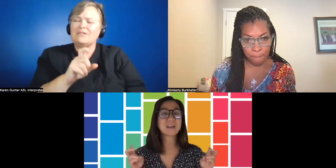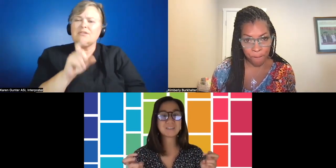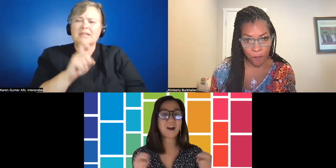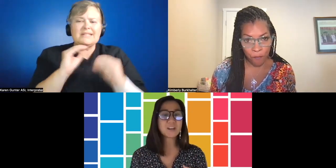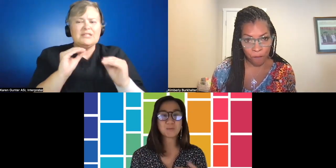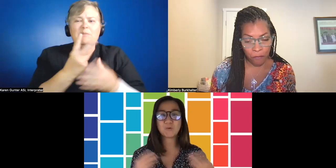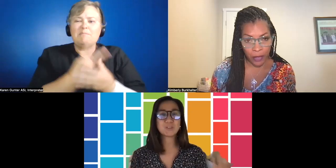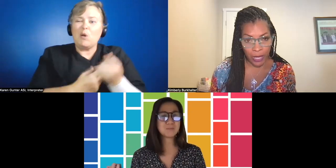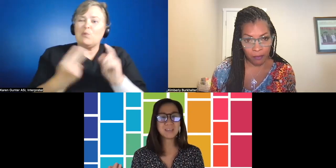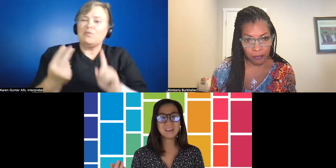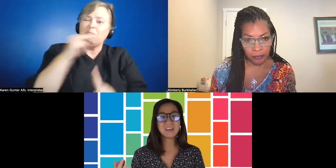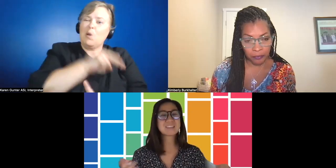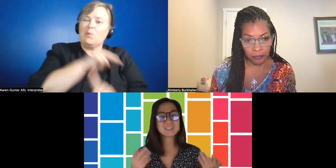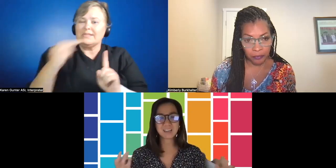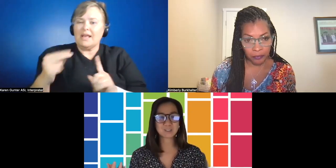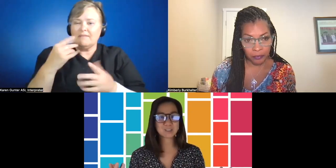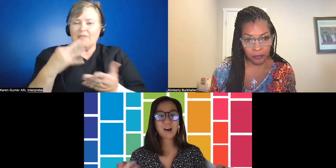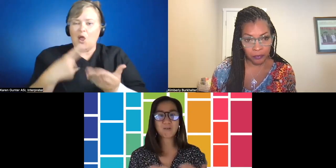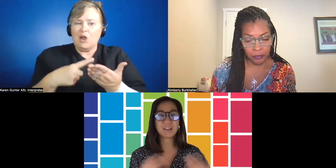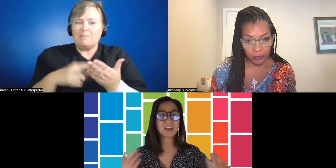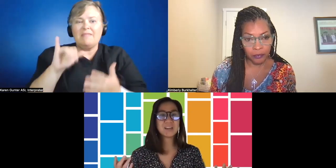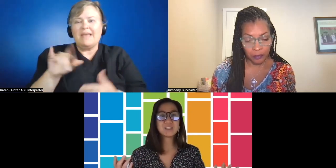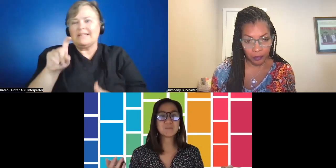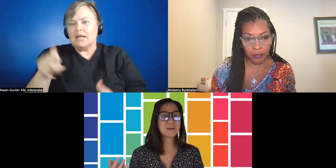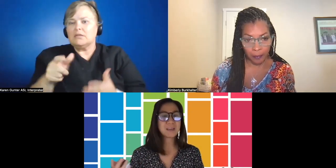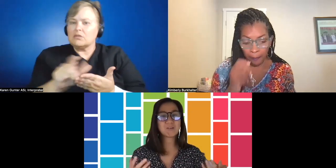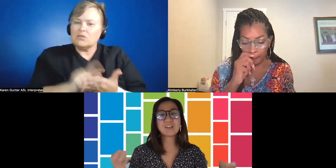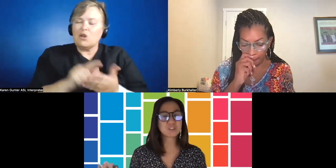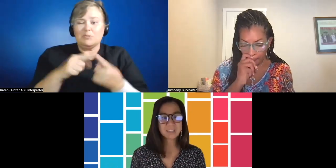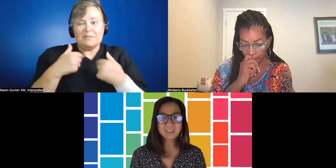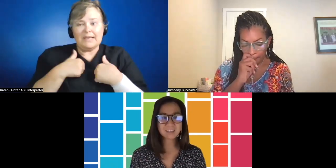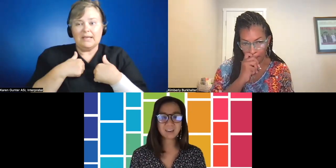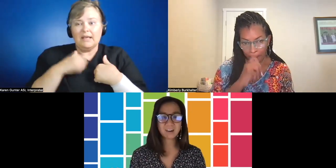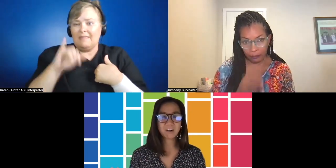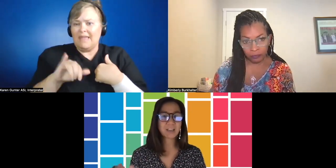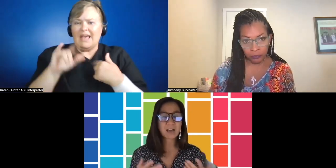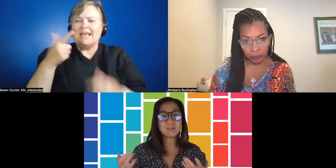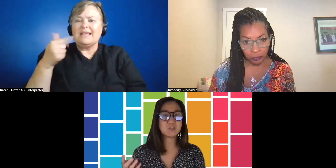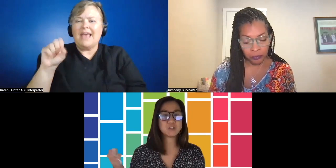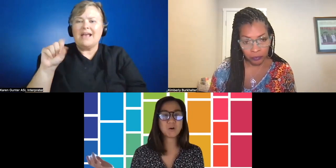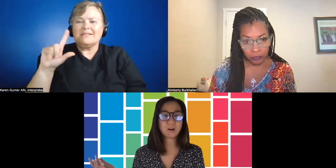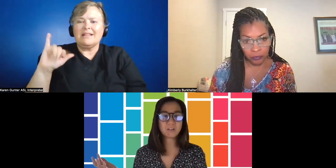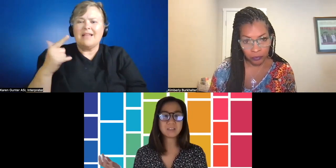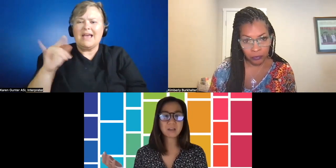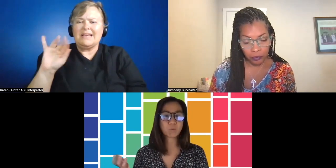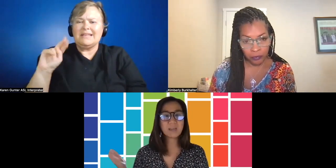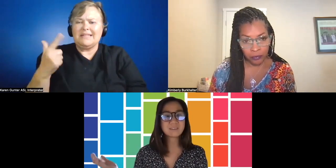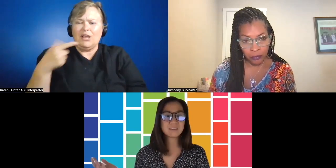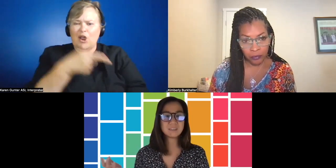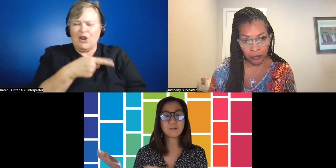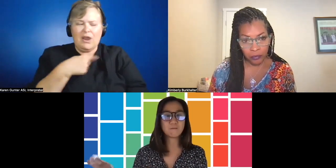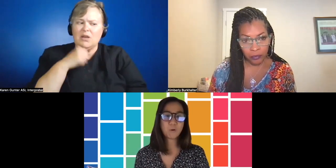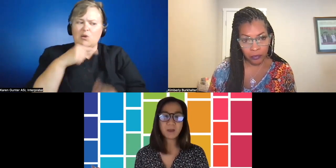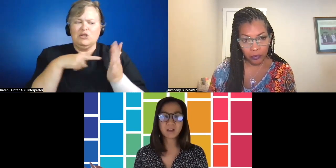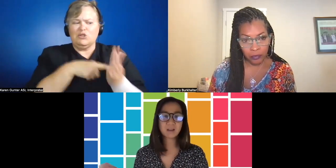both sides of that argument. Well, to me, because that's a Texas law, right? Like, to me, I'm like, well, that's just gaslighting her. Like, I don't need to show her these like